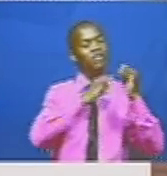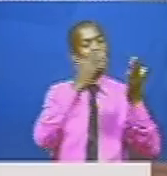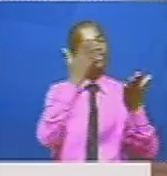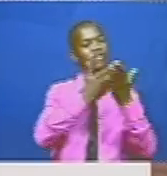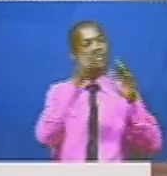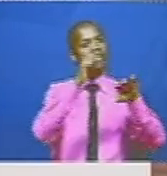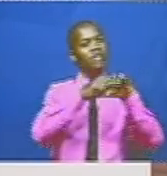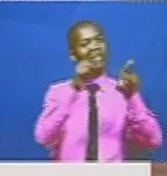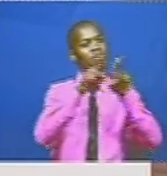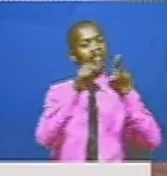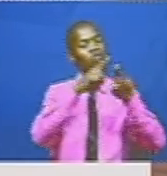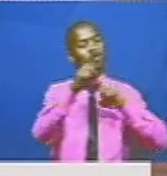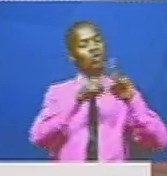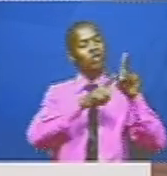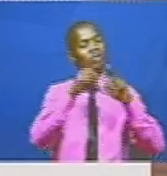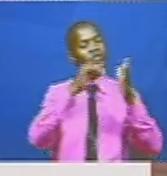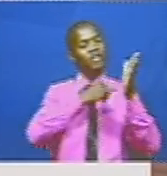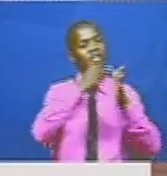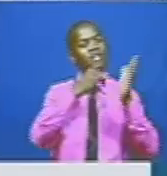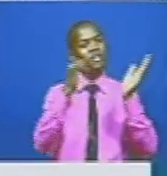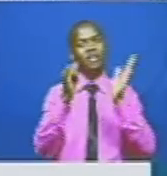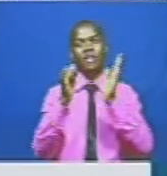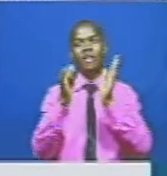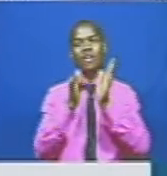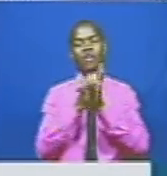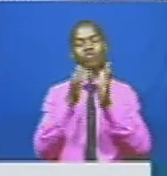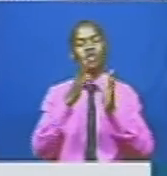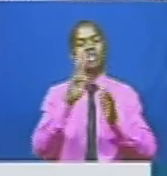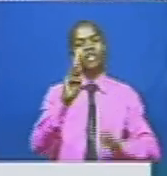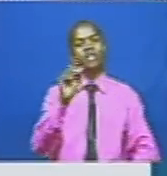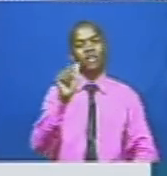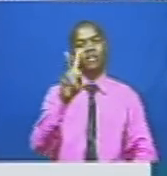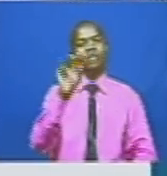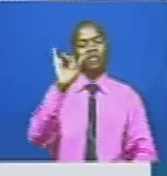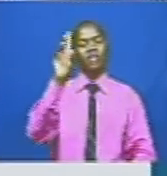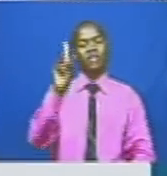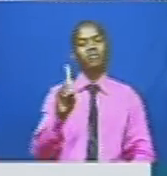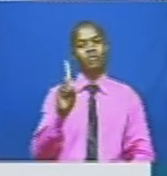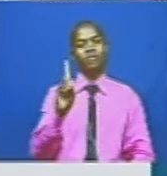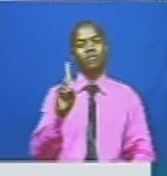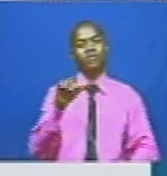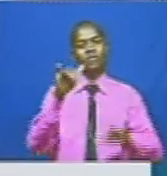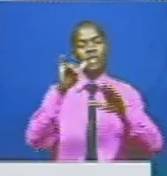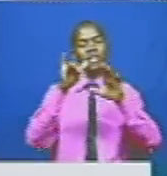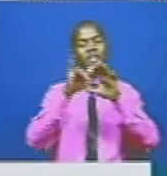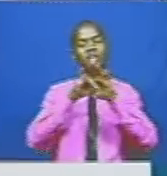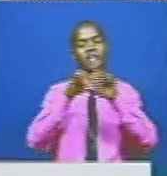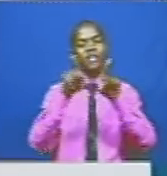the tourism industry. Thank you. That was David Iteyo, Business Development Manager at Crowned Eagle